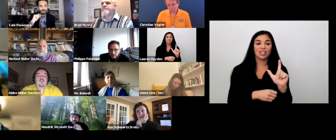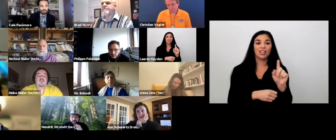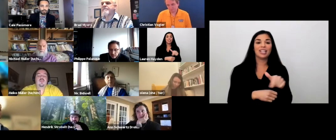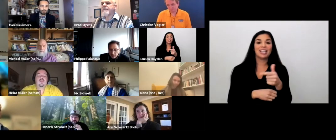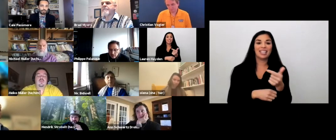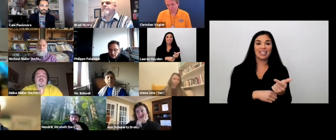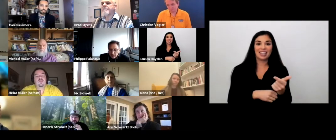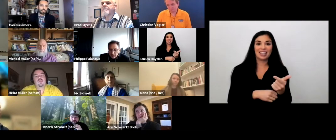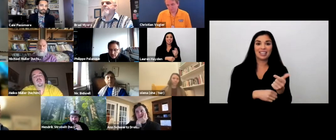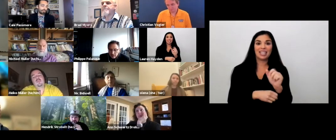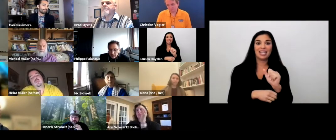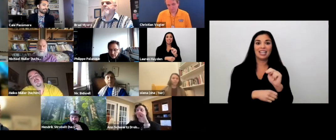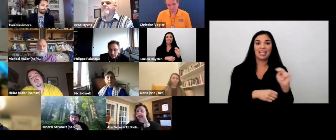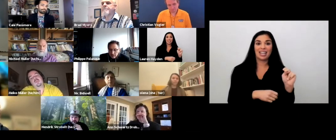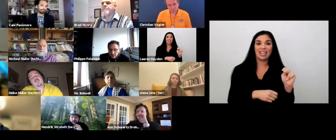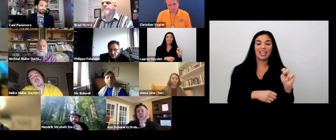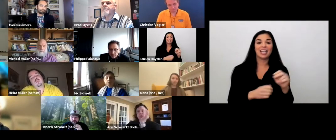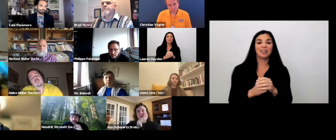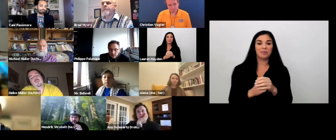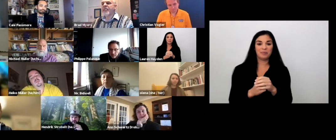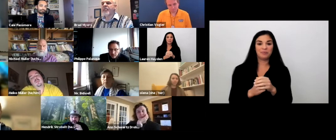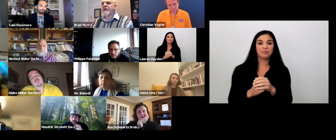to Anne Schwartz-Dronis.